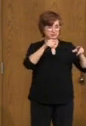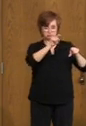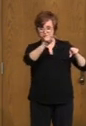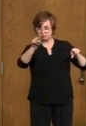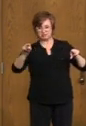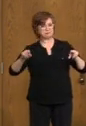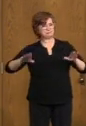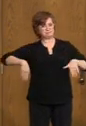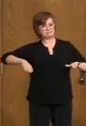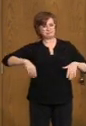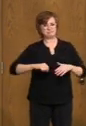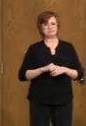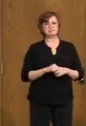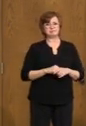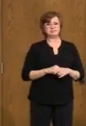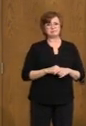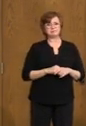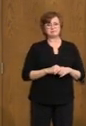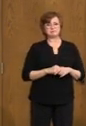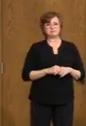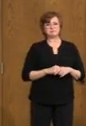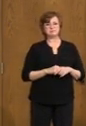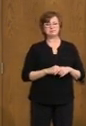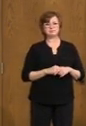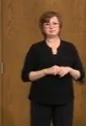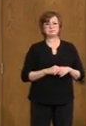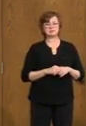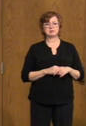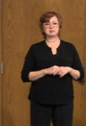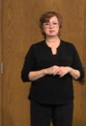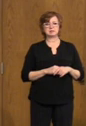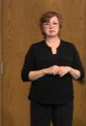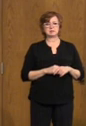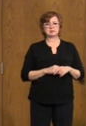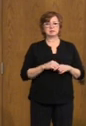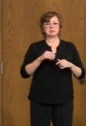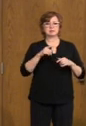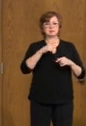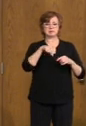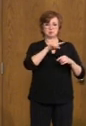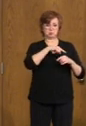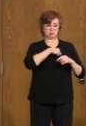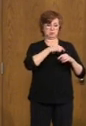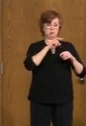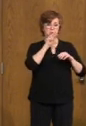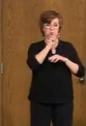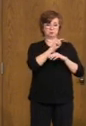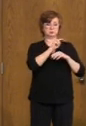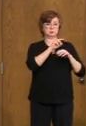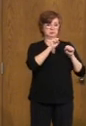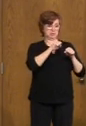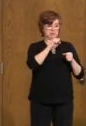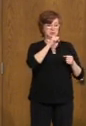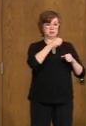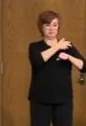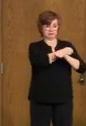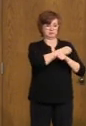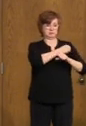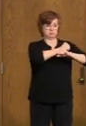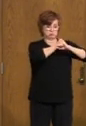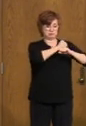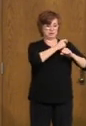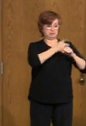the immunization affects not just clinical illness, which it does protect to a large extent, but also transmissibility. But as